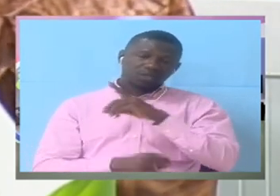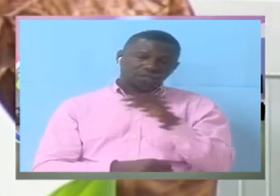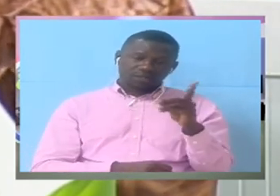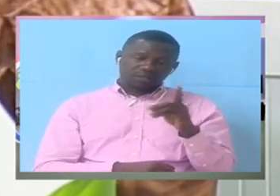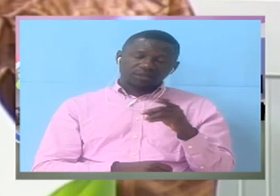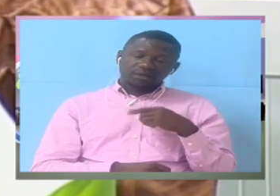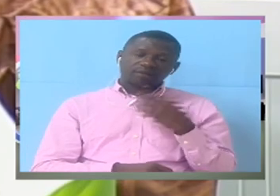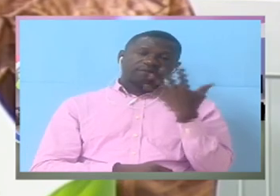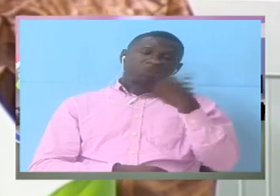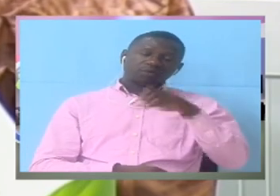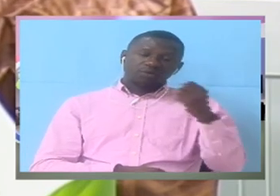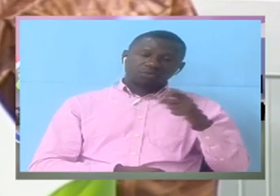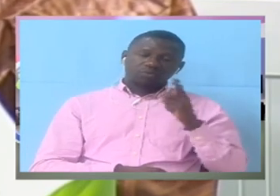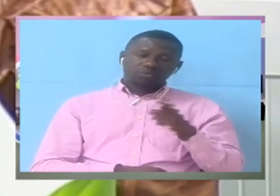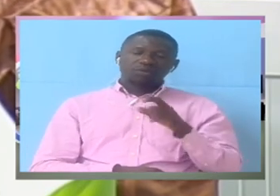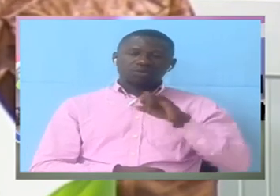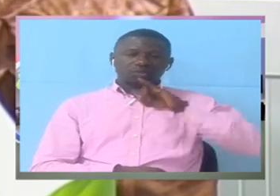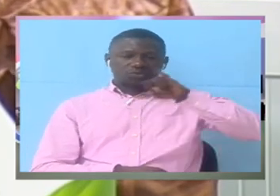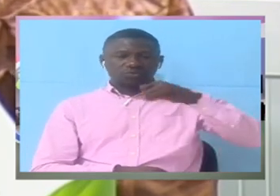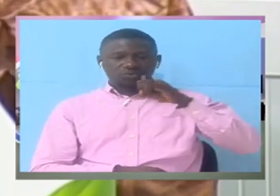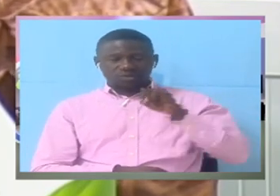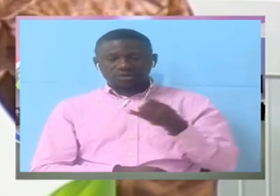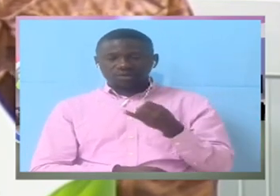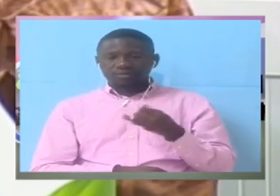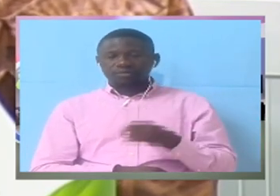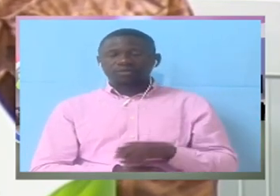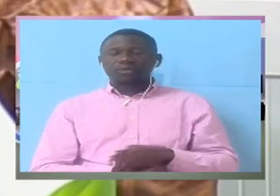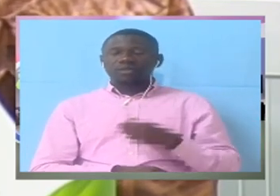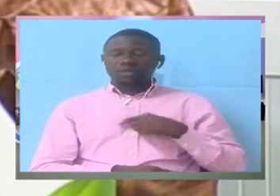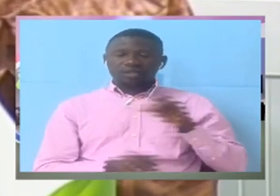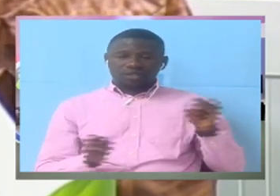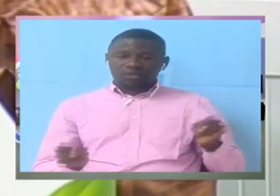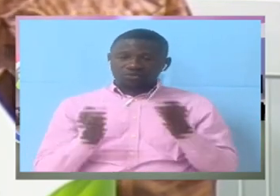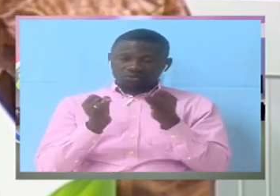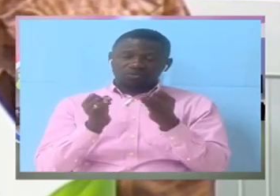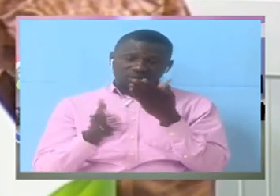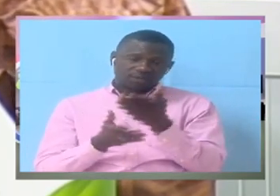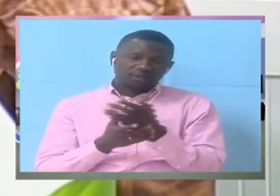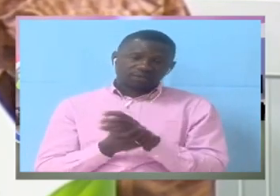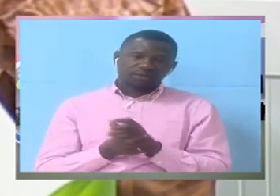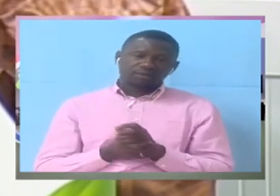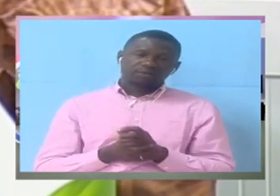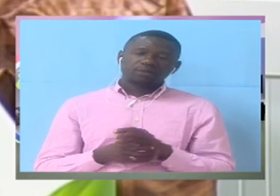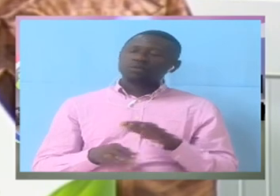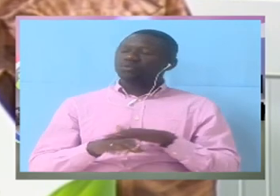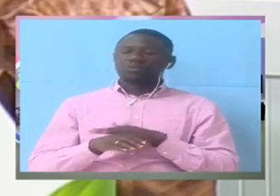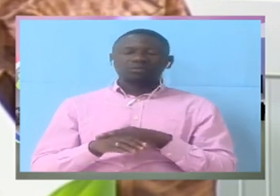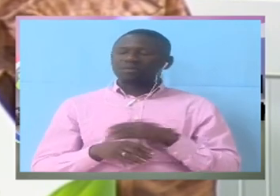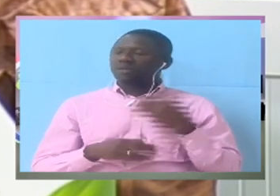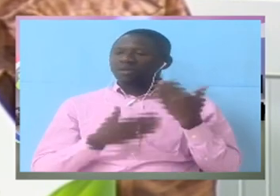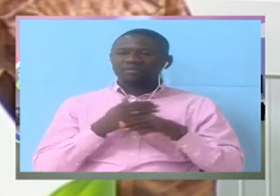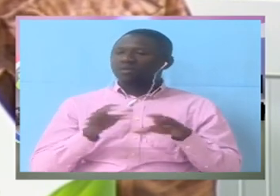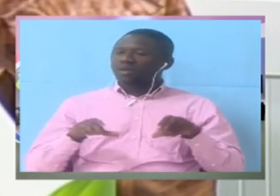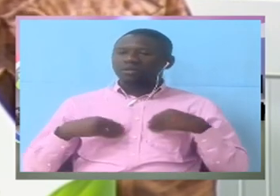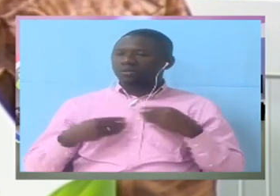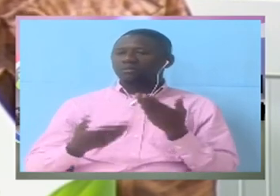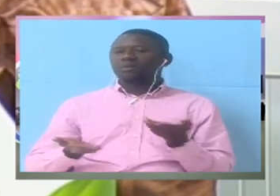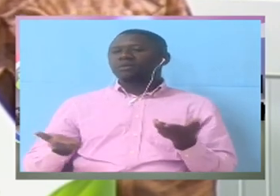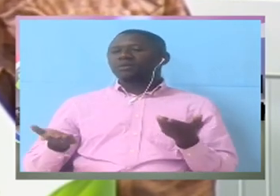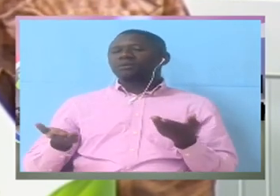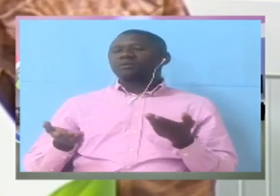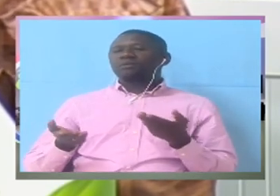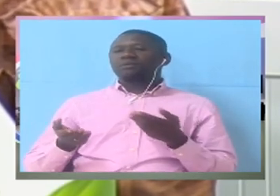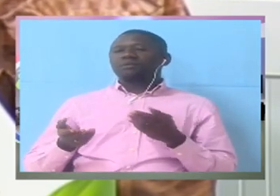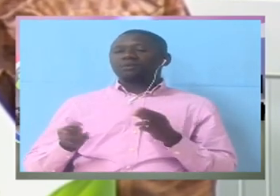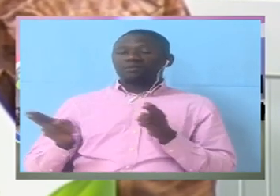JJ. I will introduce Nijele. He introduced that there. Europeans will not like this.